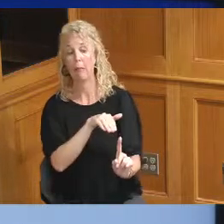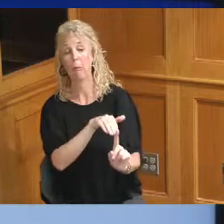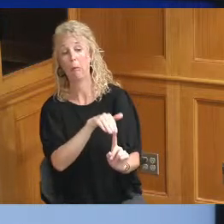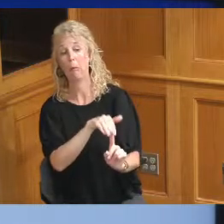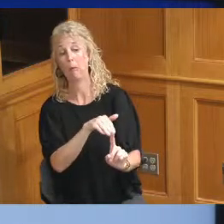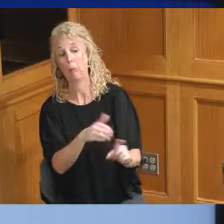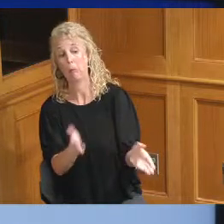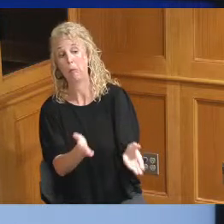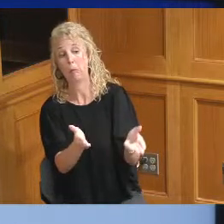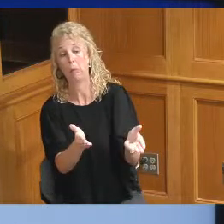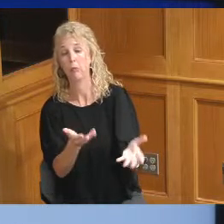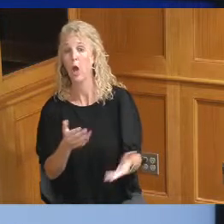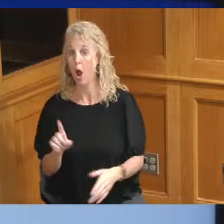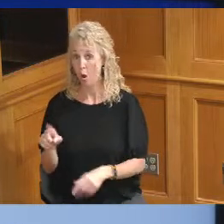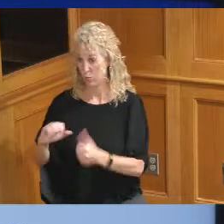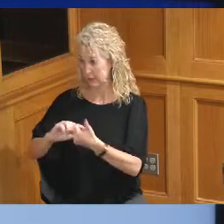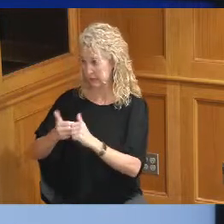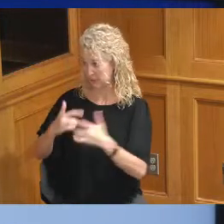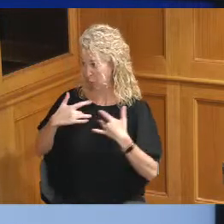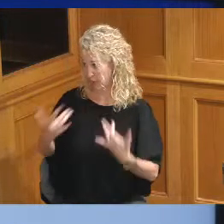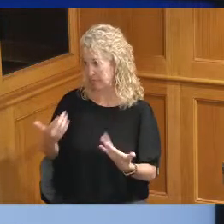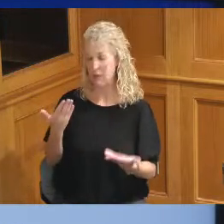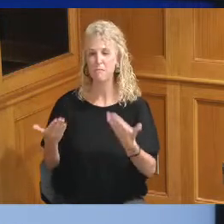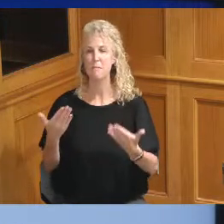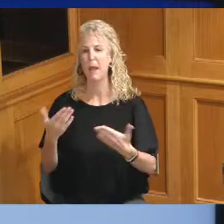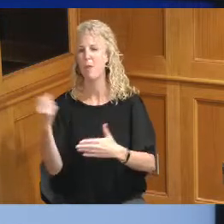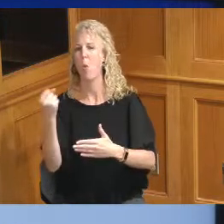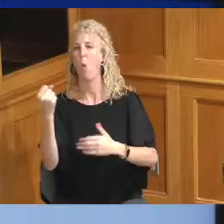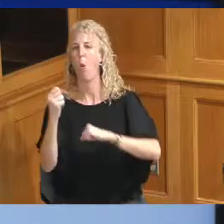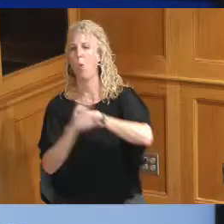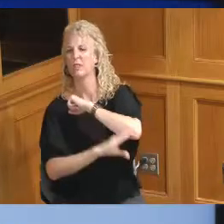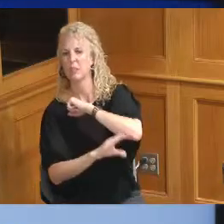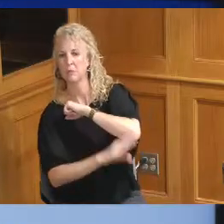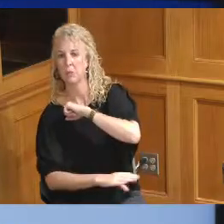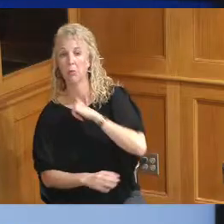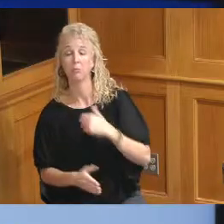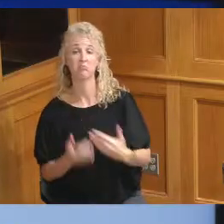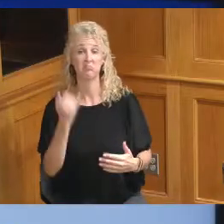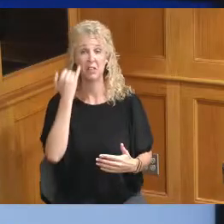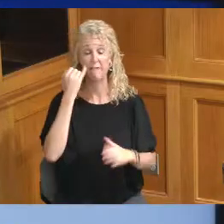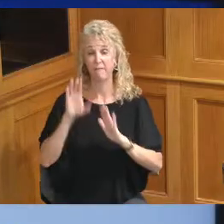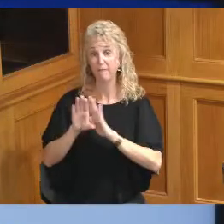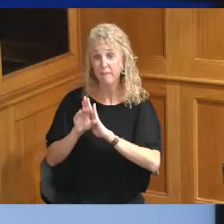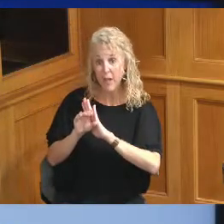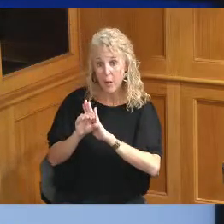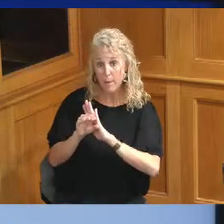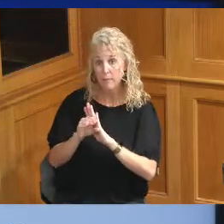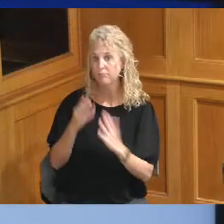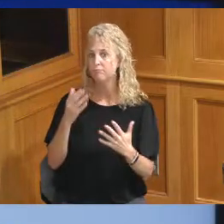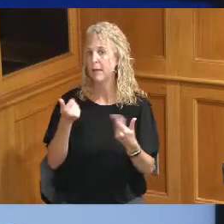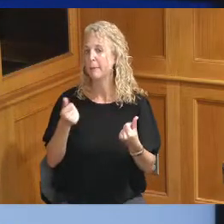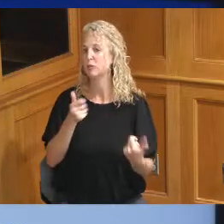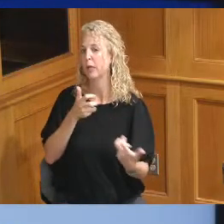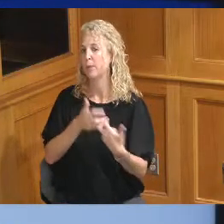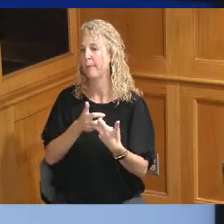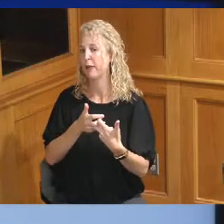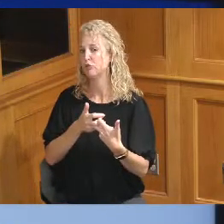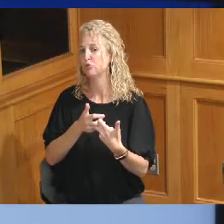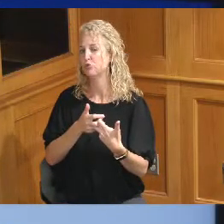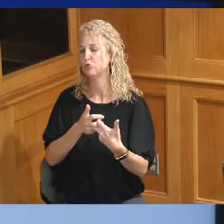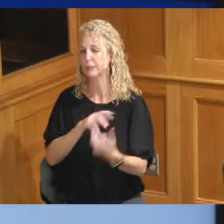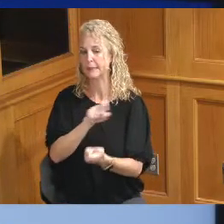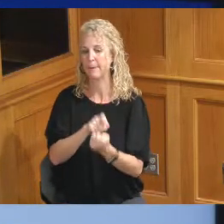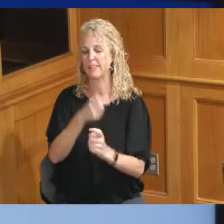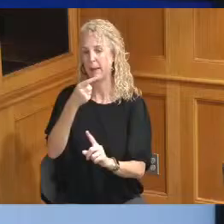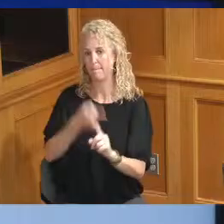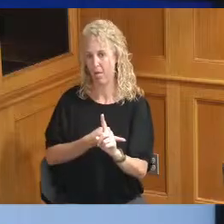big sports event, see if you can do it maybe in September. If this is about the film industry, let's look for the month that we focus on film and arts